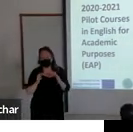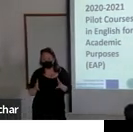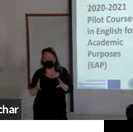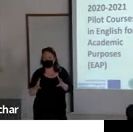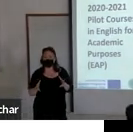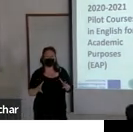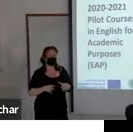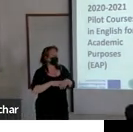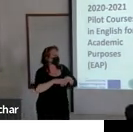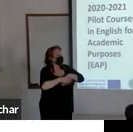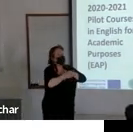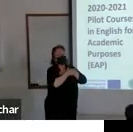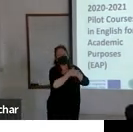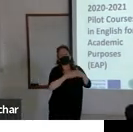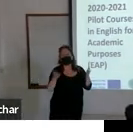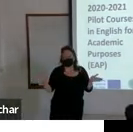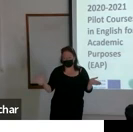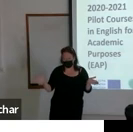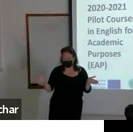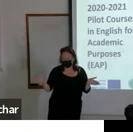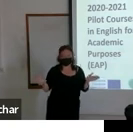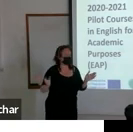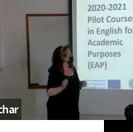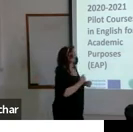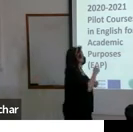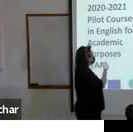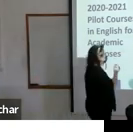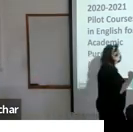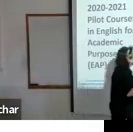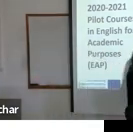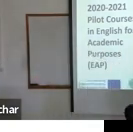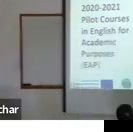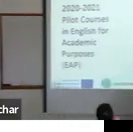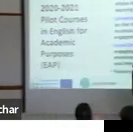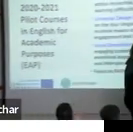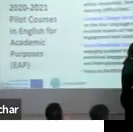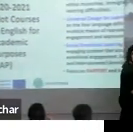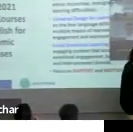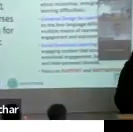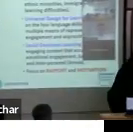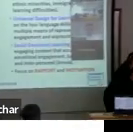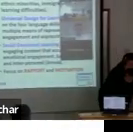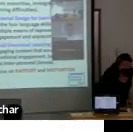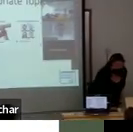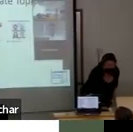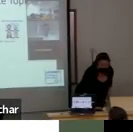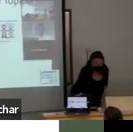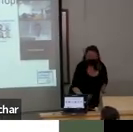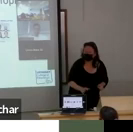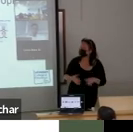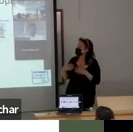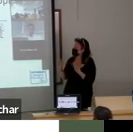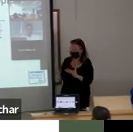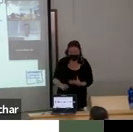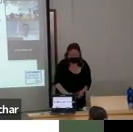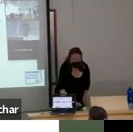were very, very good. We gave them a lot of choice. I'll show you in a moment. We also gave them a